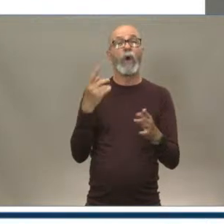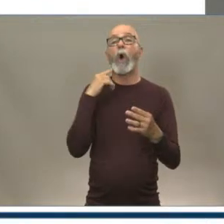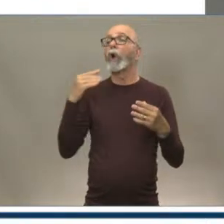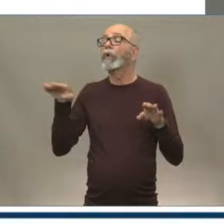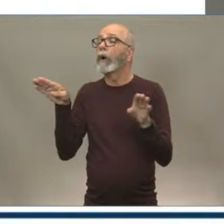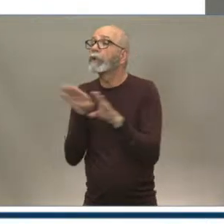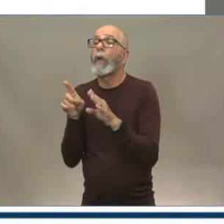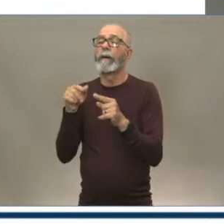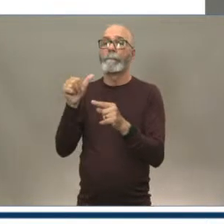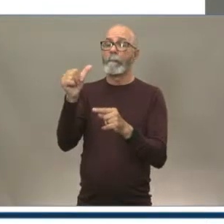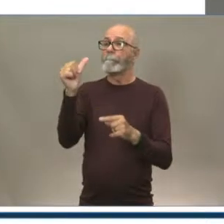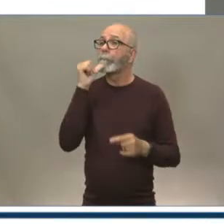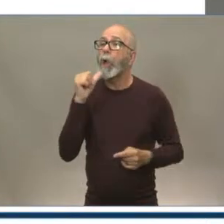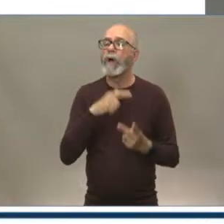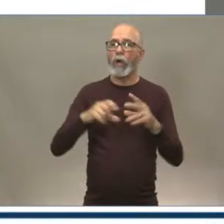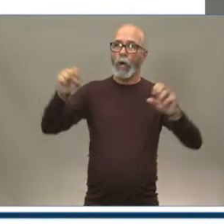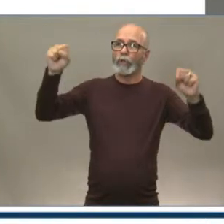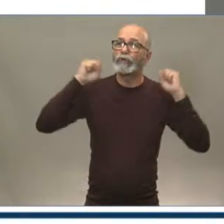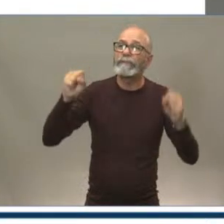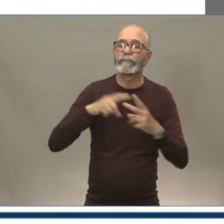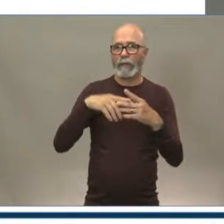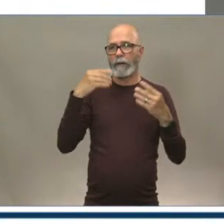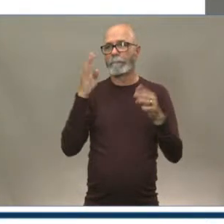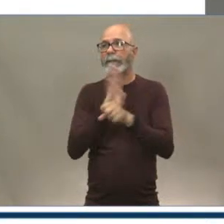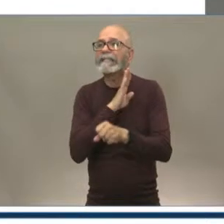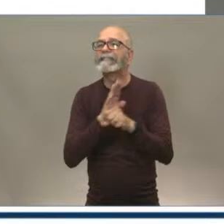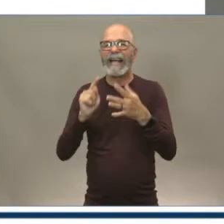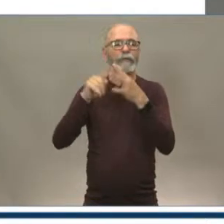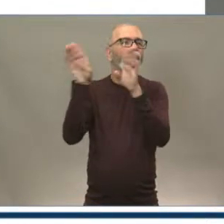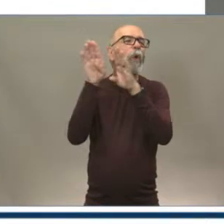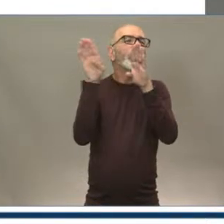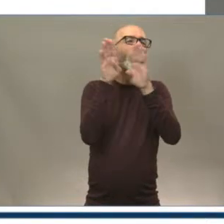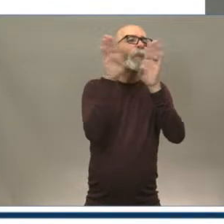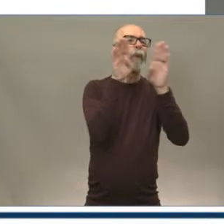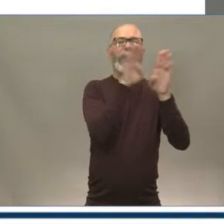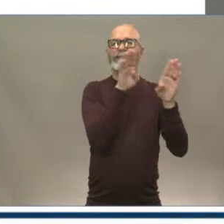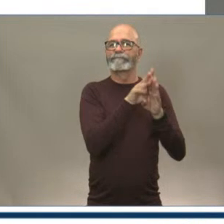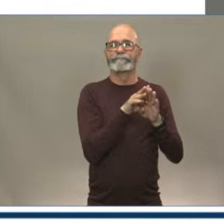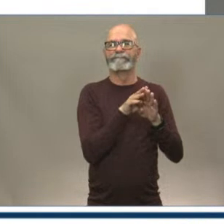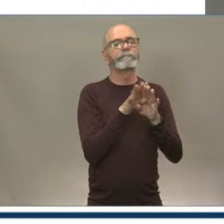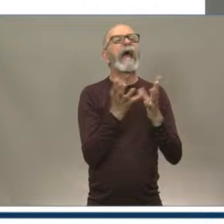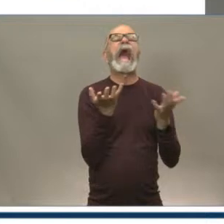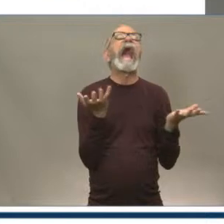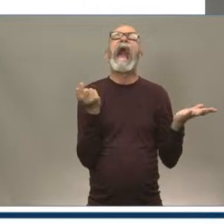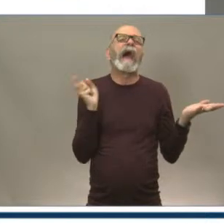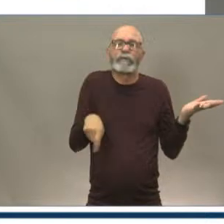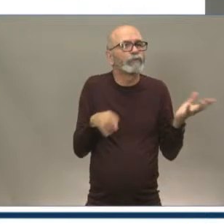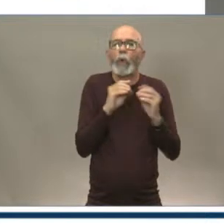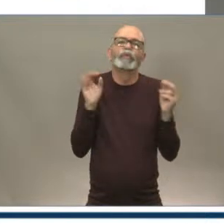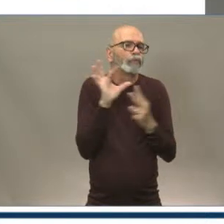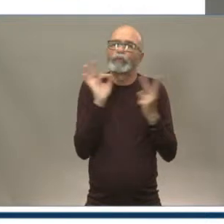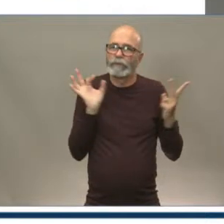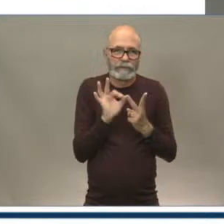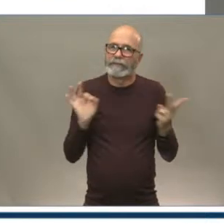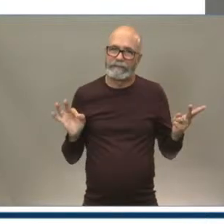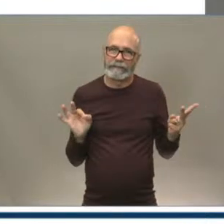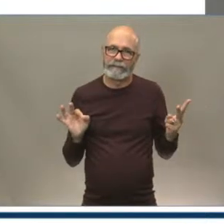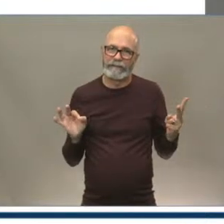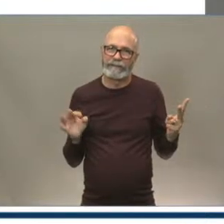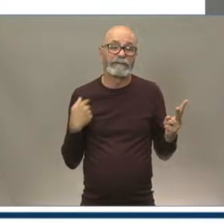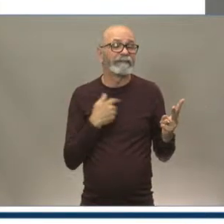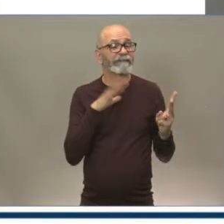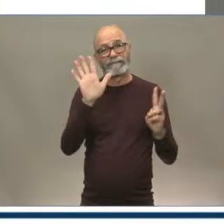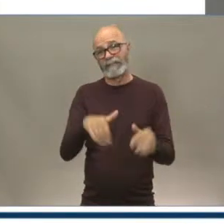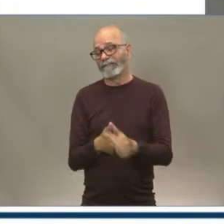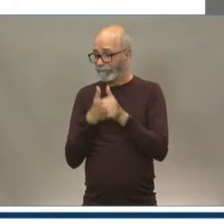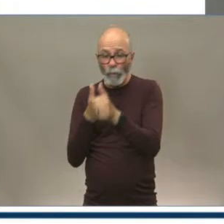and many other places where people gather is necessary. All of us following restrictions